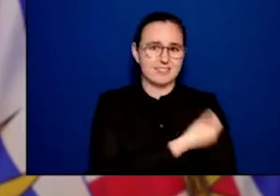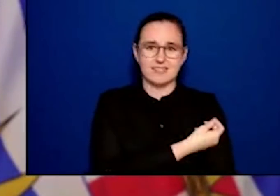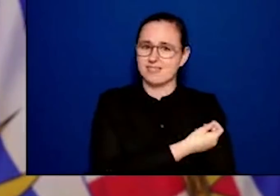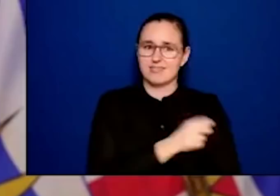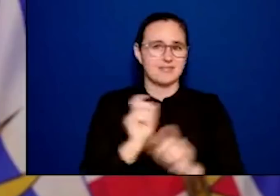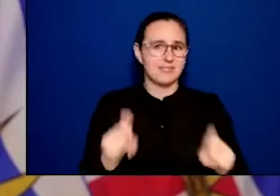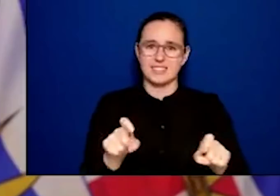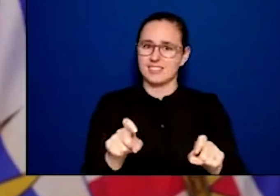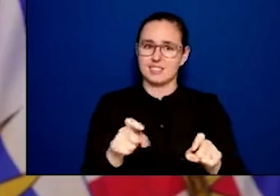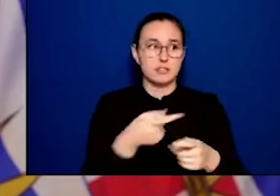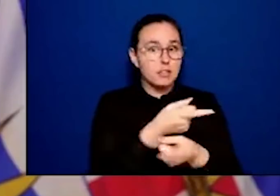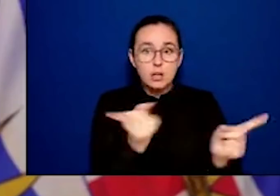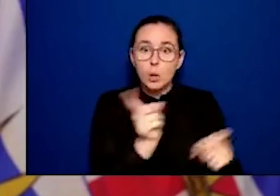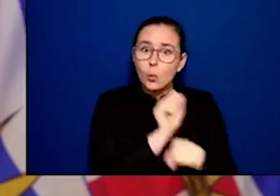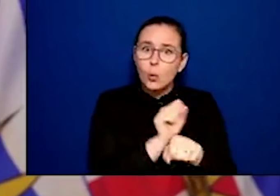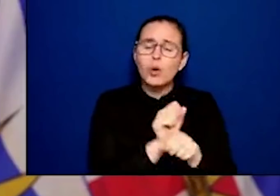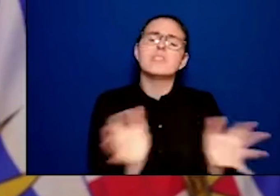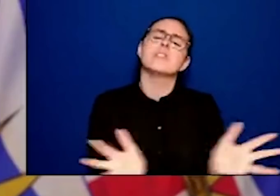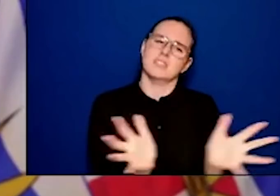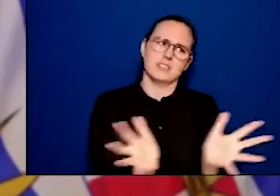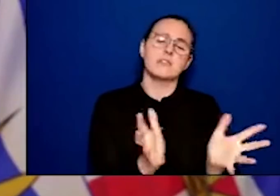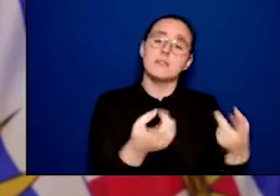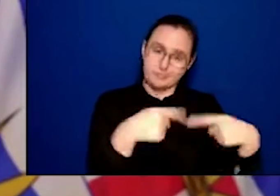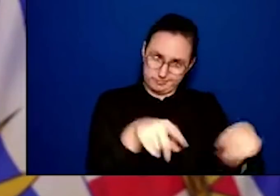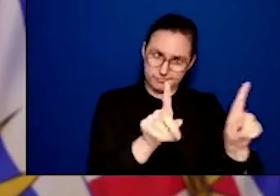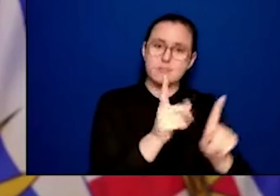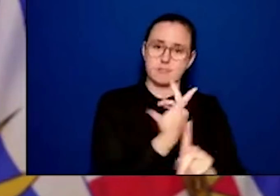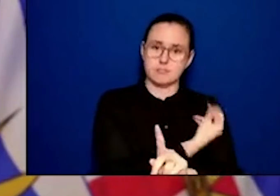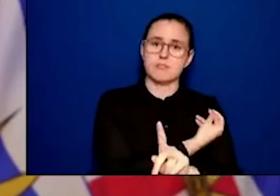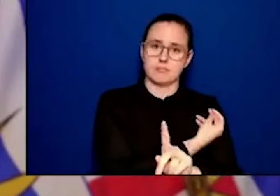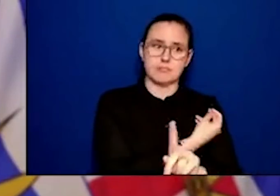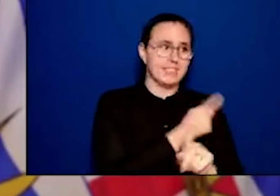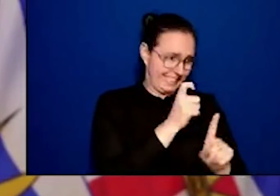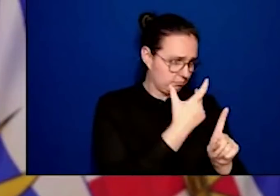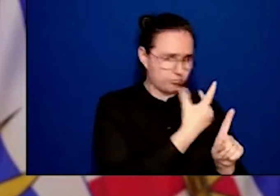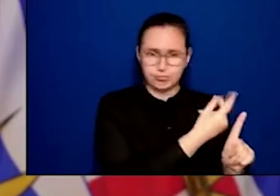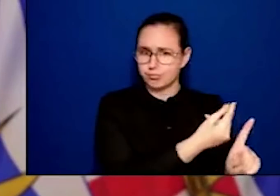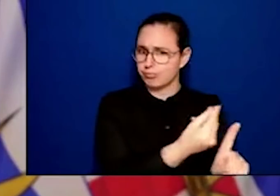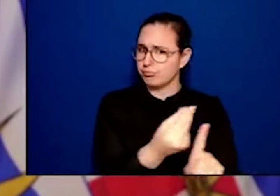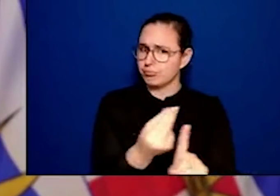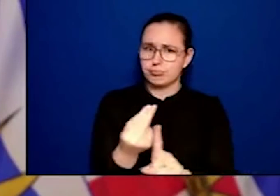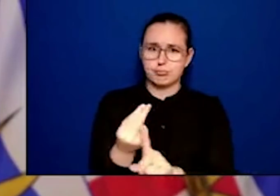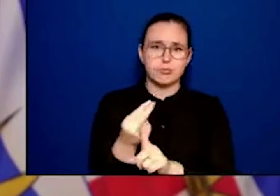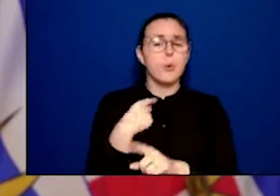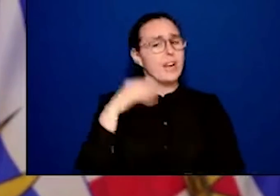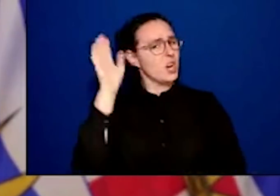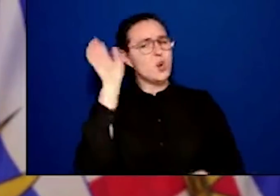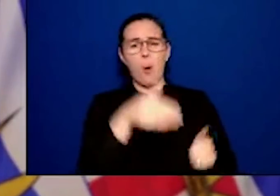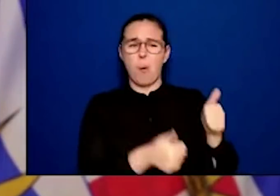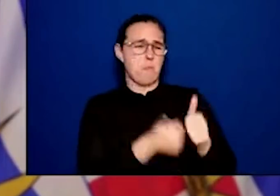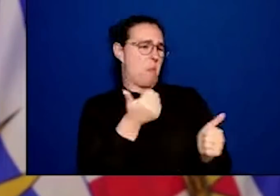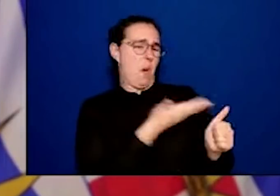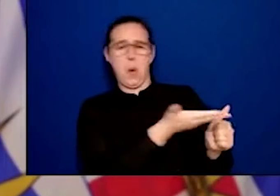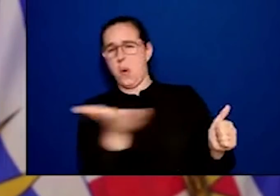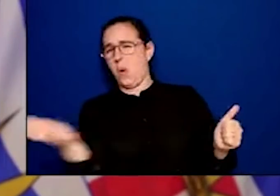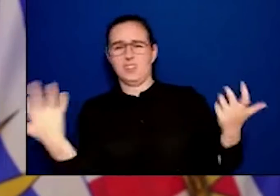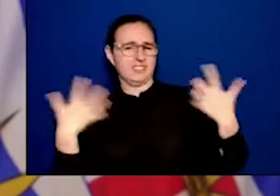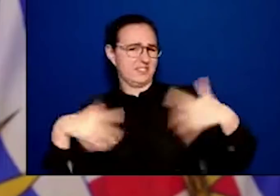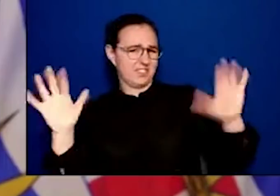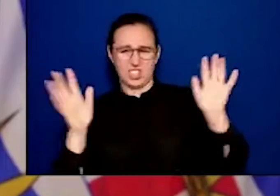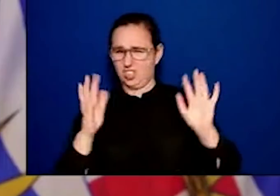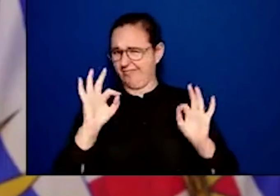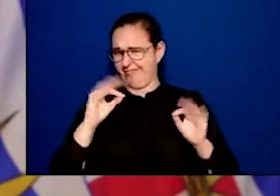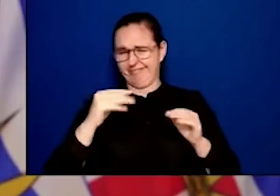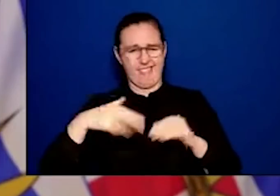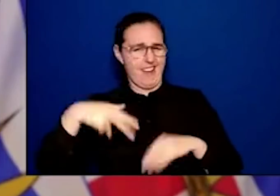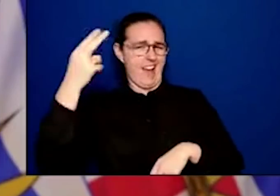the vaccination rates are high, but in some places they are not yet high enough. It is not too late to protect yourself,